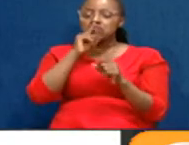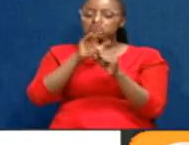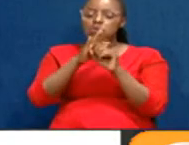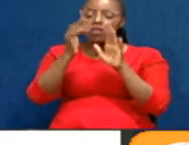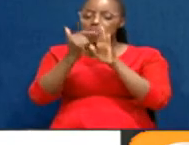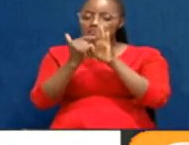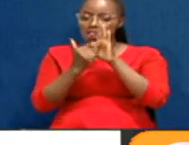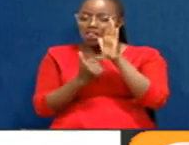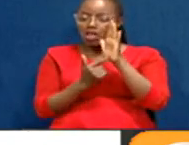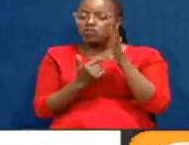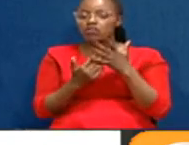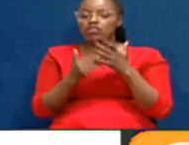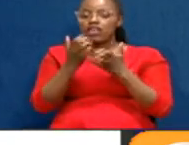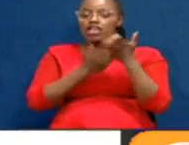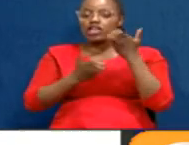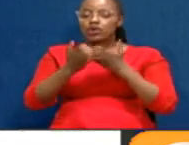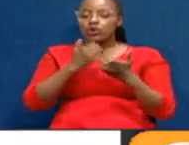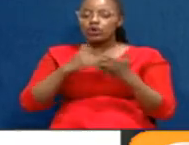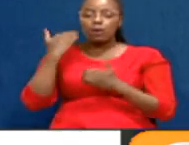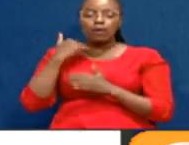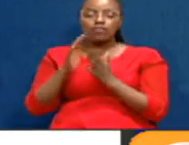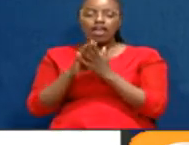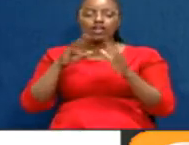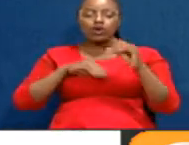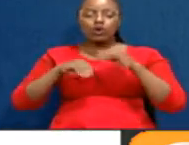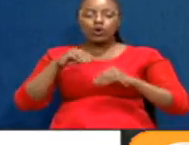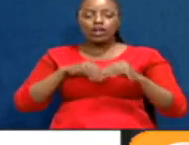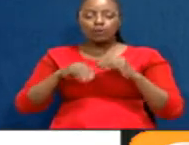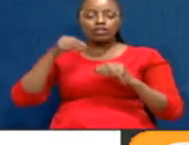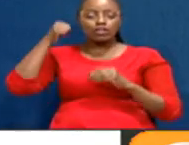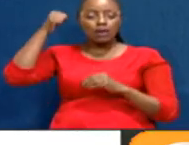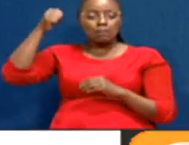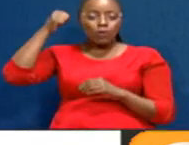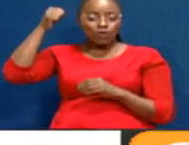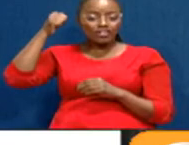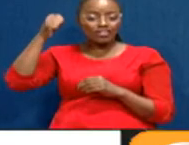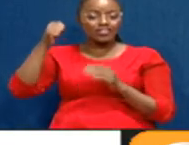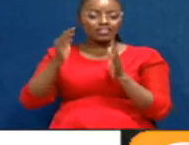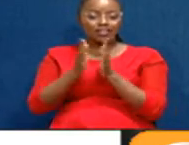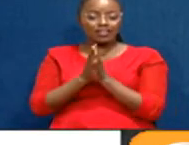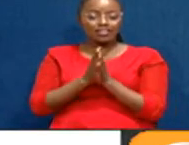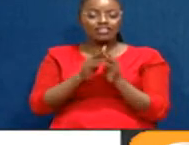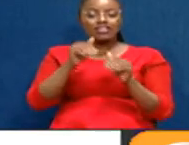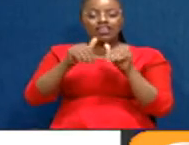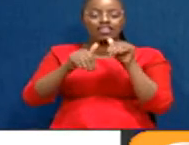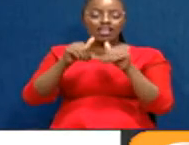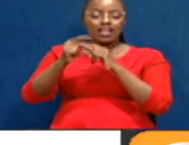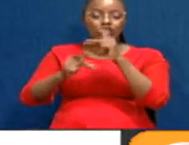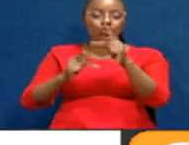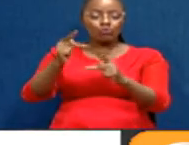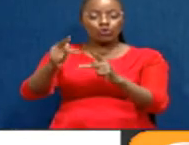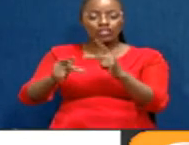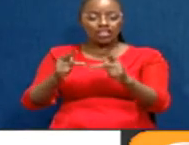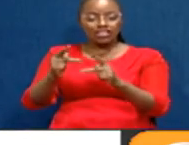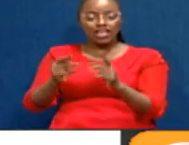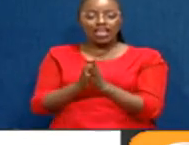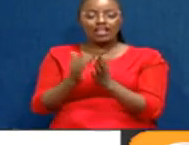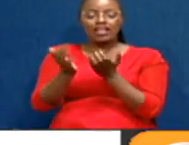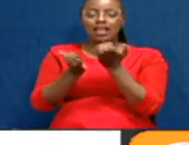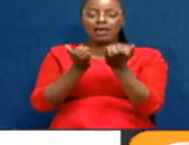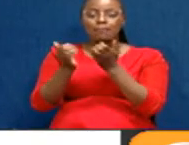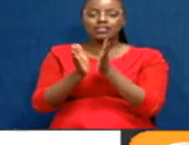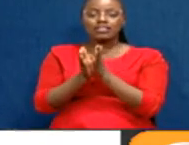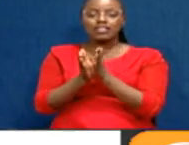and so forth, the question of economic crimes and corruption in politicking, in the electoral process, and in business